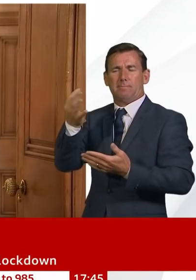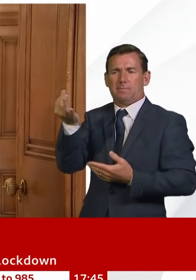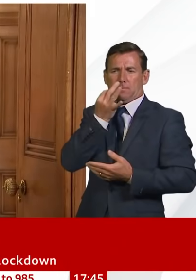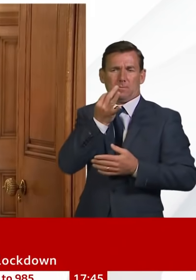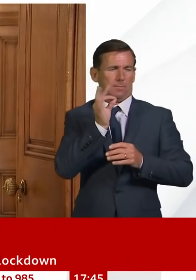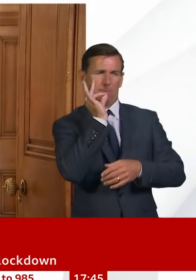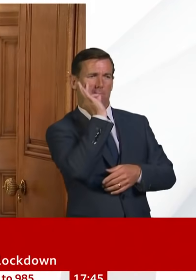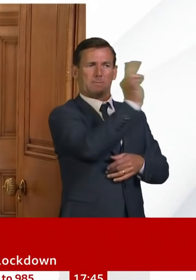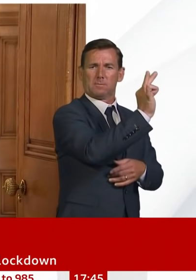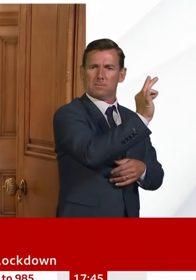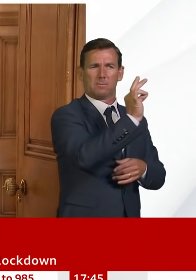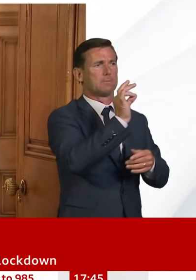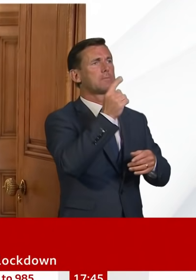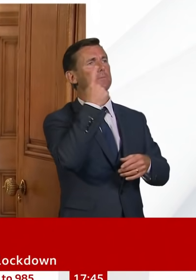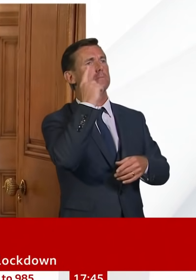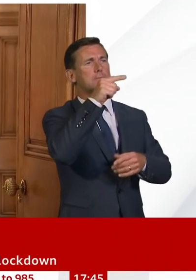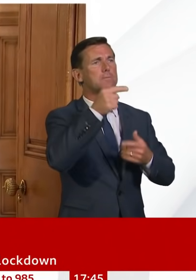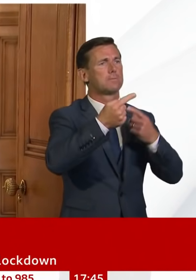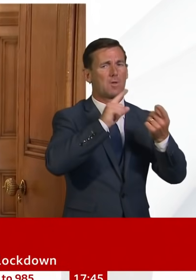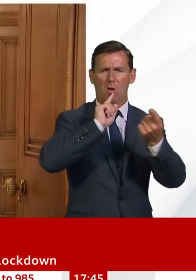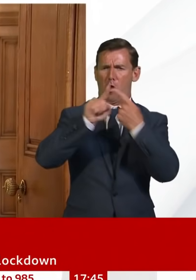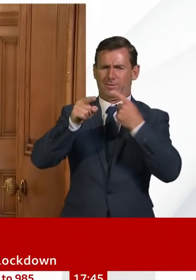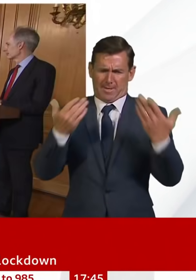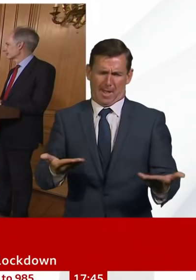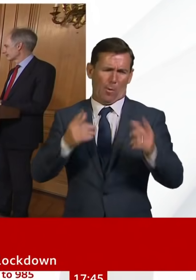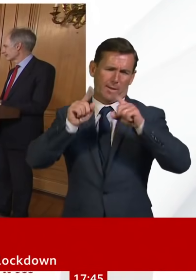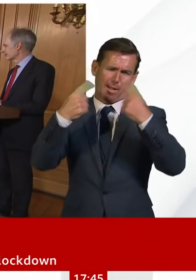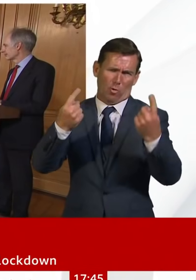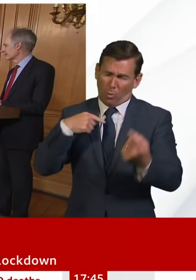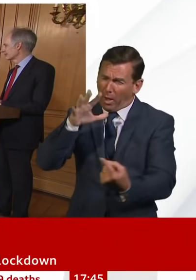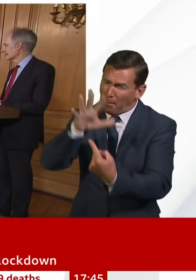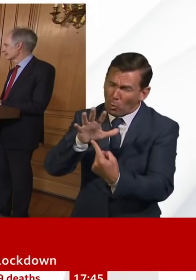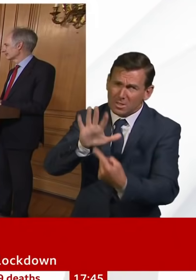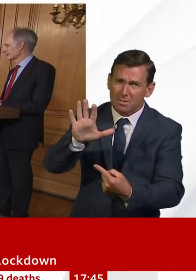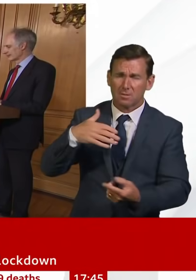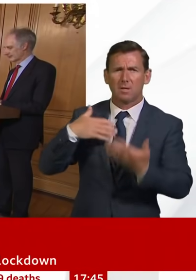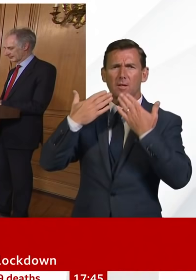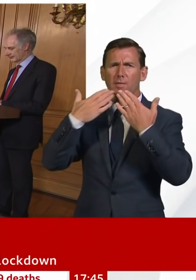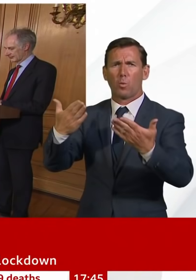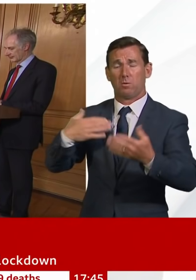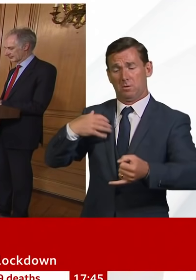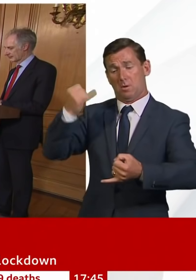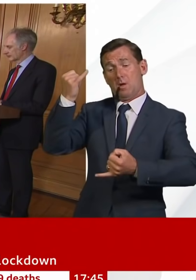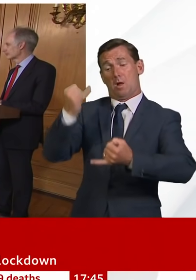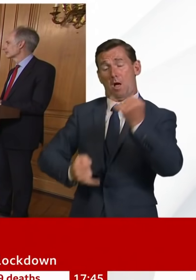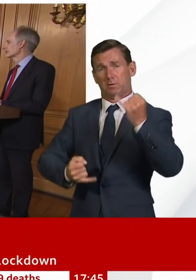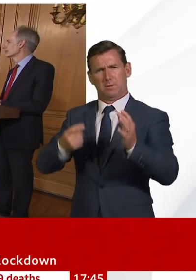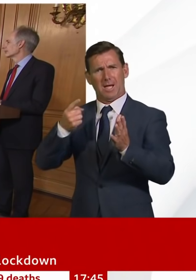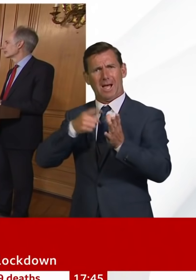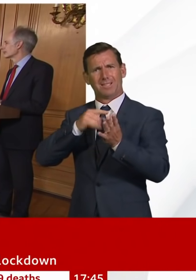an important area, but it's not one that I've got a direct answer to today. Thanks. Finally, Alistair Smout